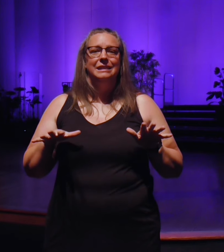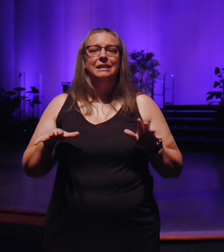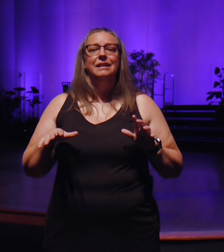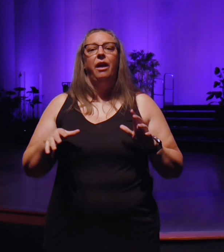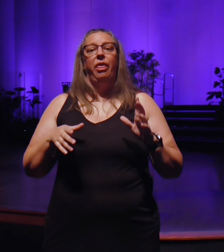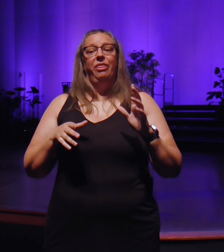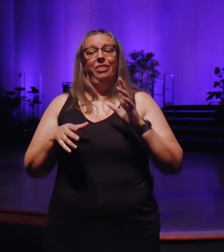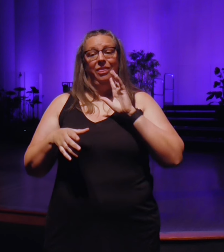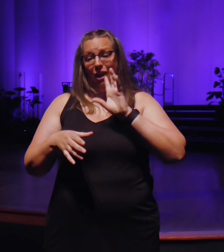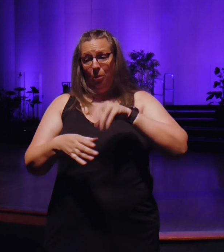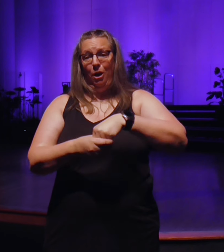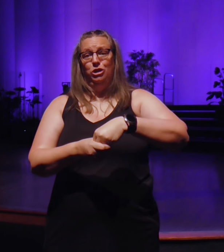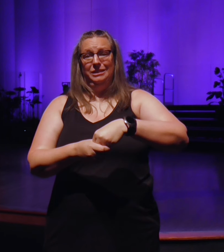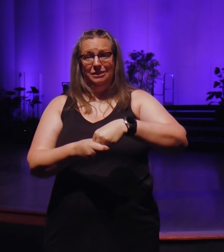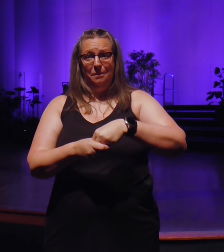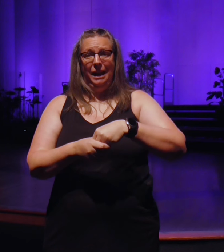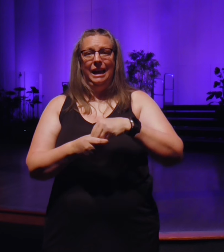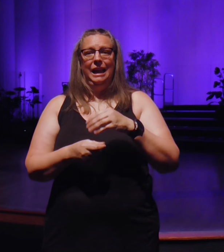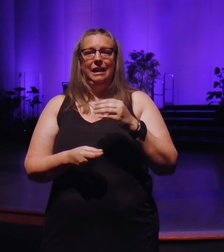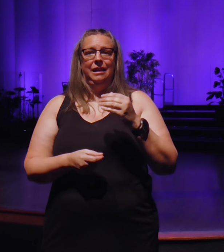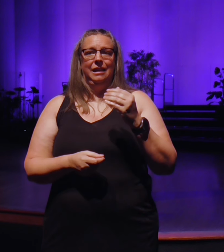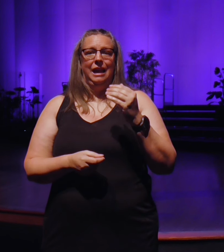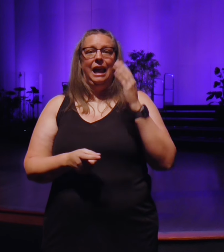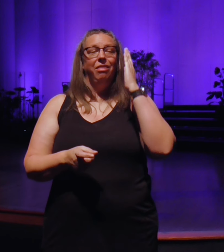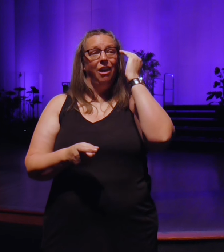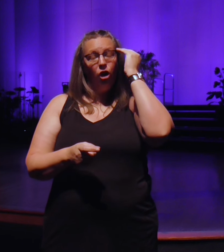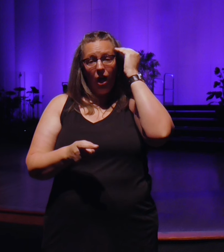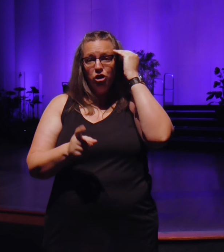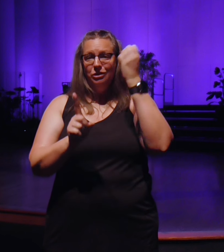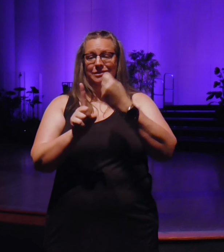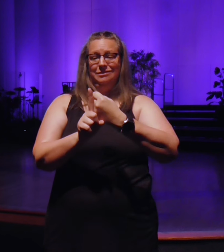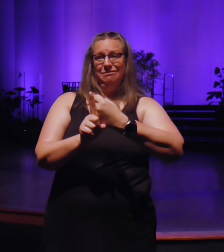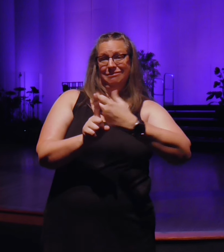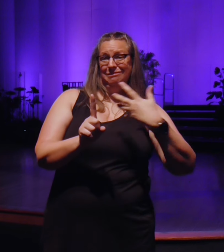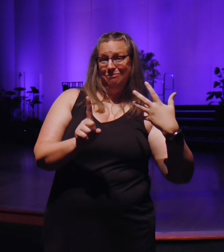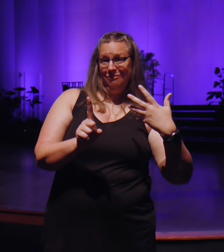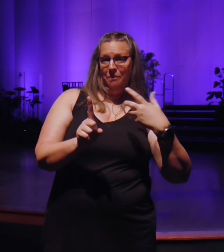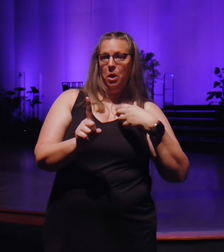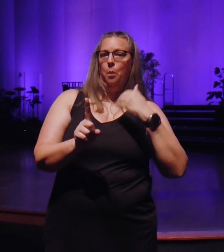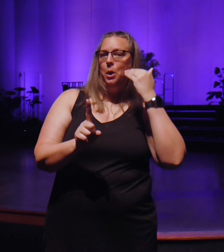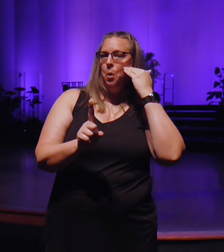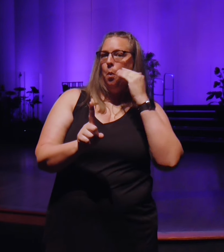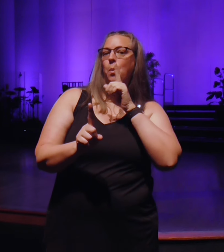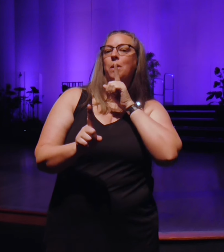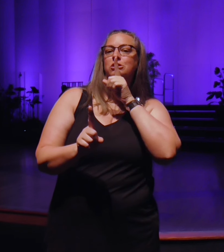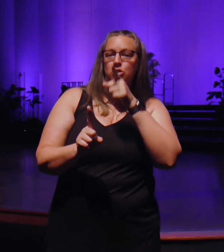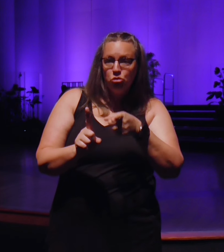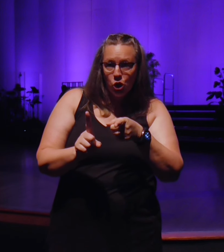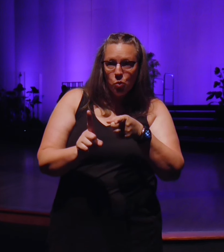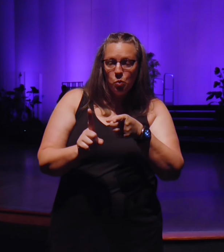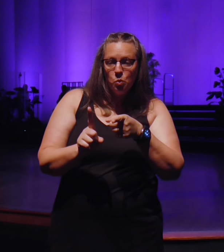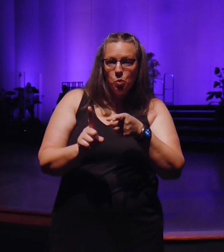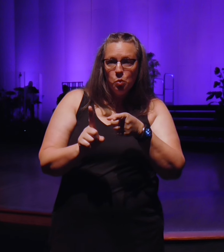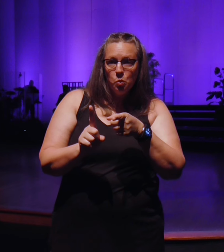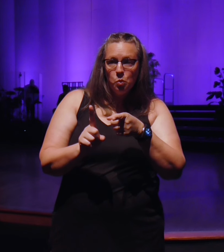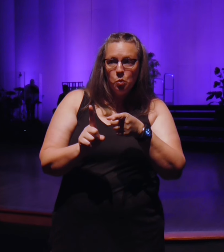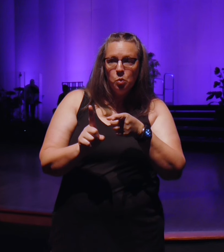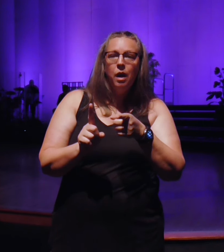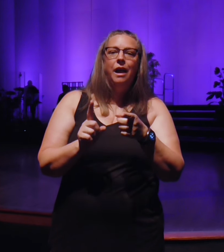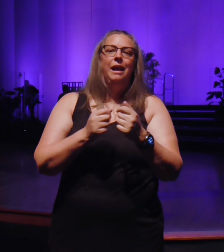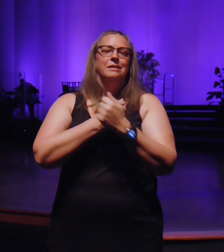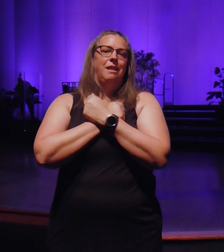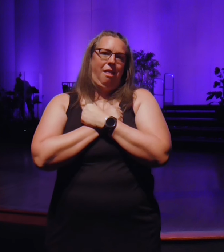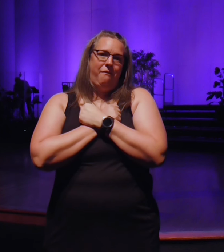are participating in their conscious expansion of what is true, what is real, and it is